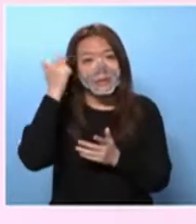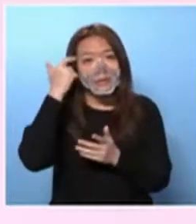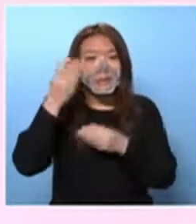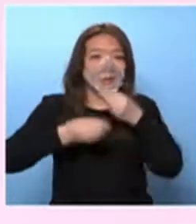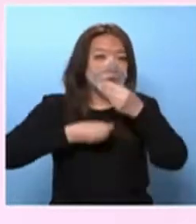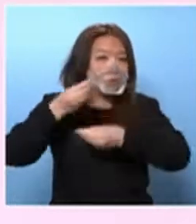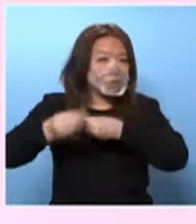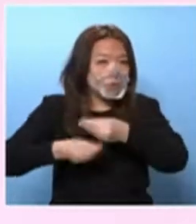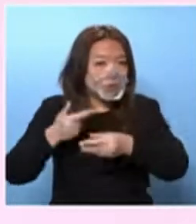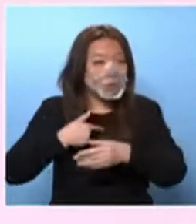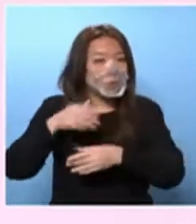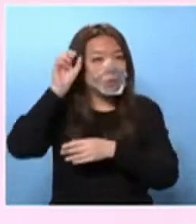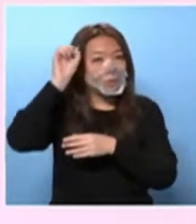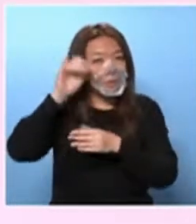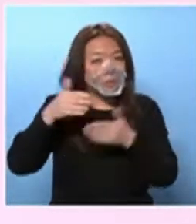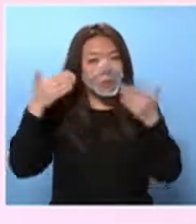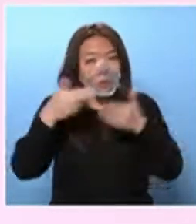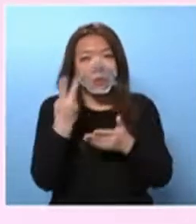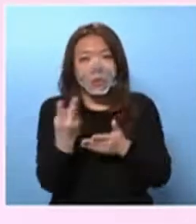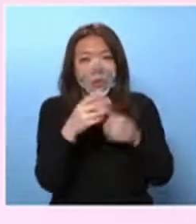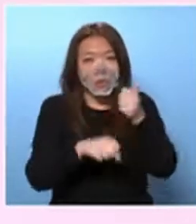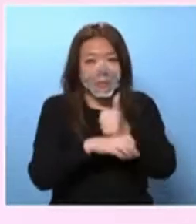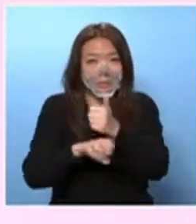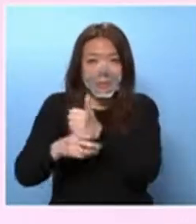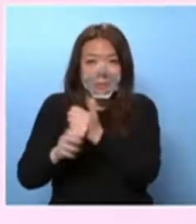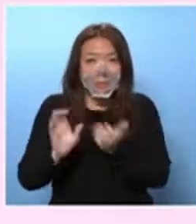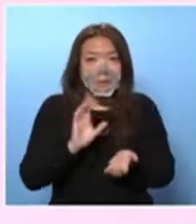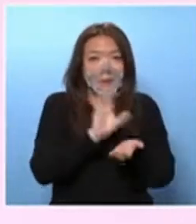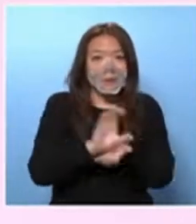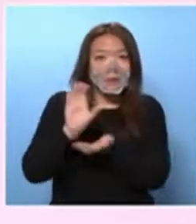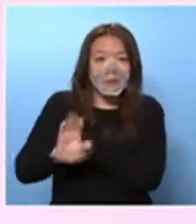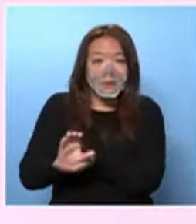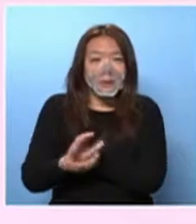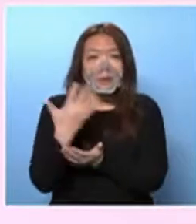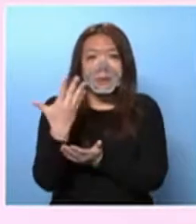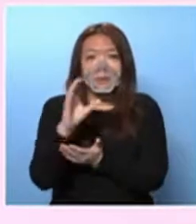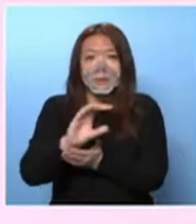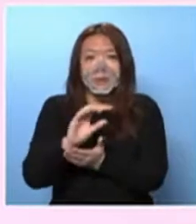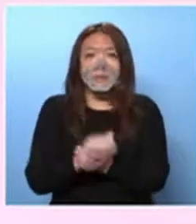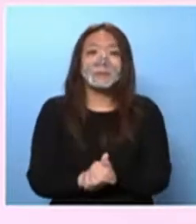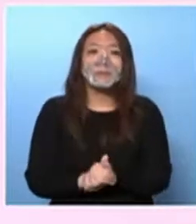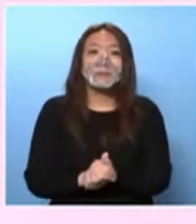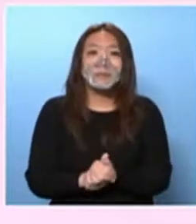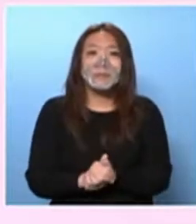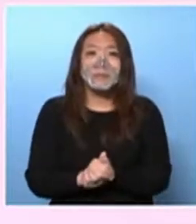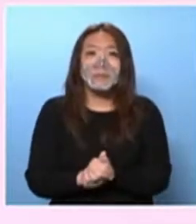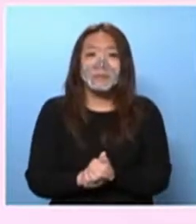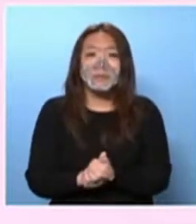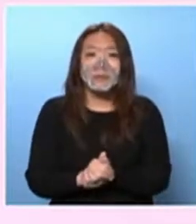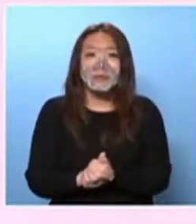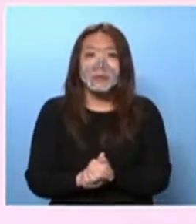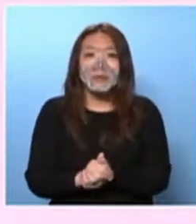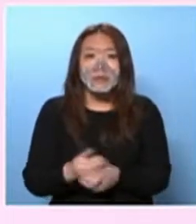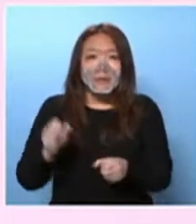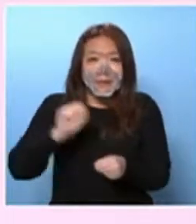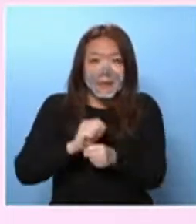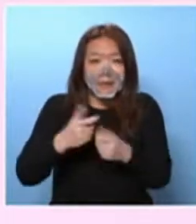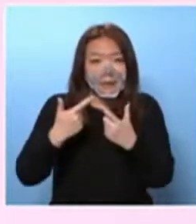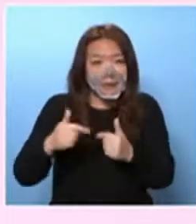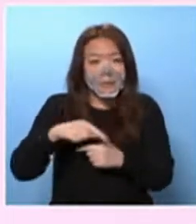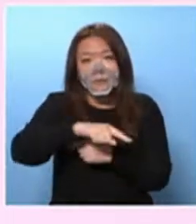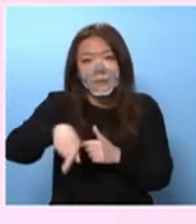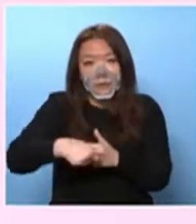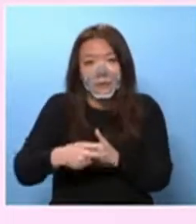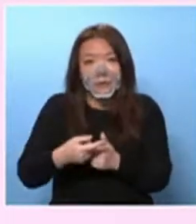further promoting modernization of the industry and enhancing its competitiveness as well as fostering the transfer of knowledge. I